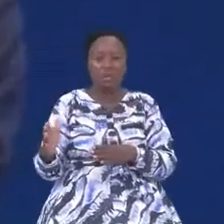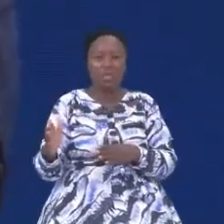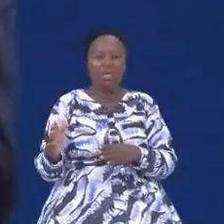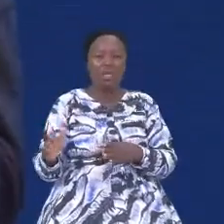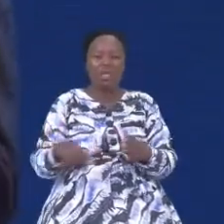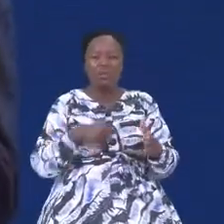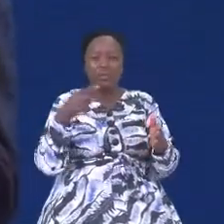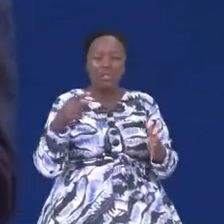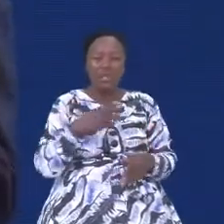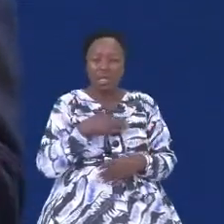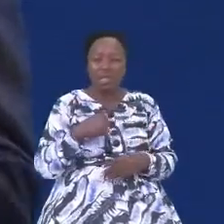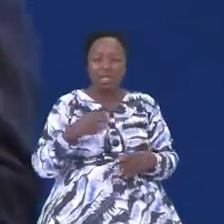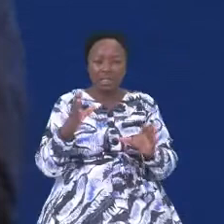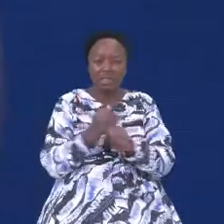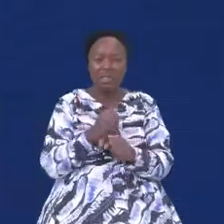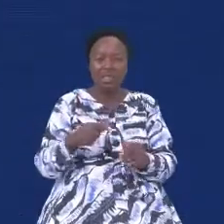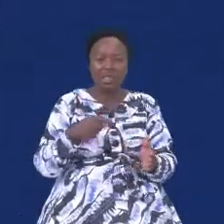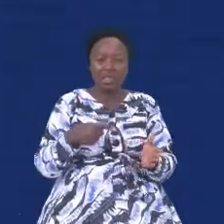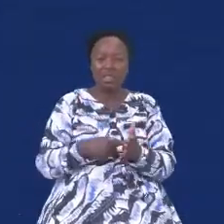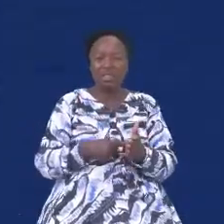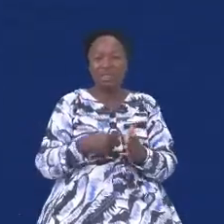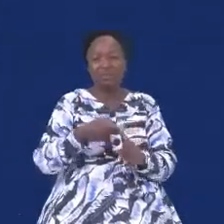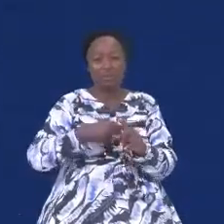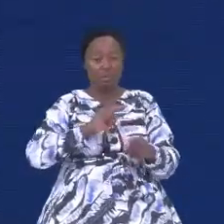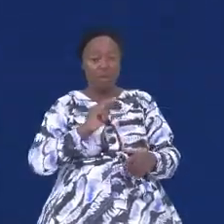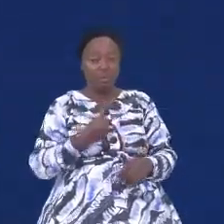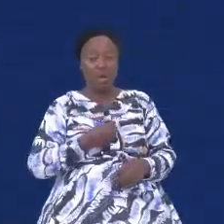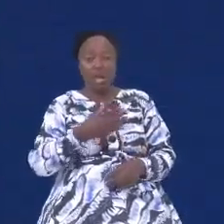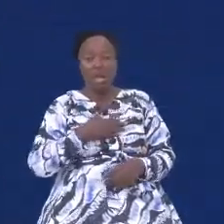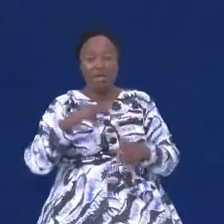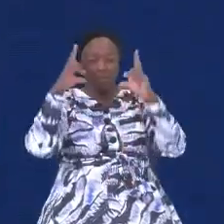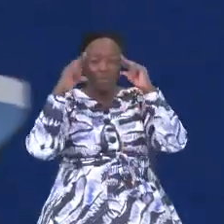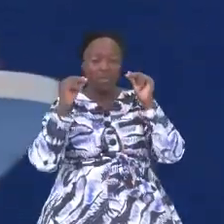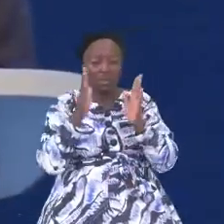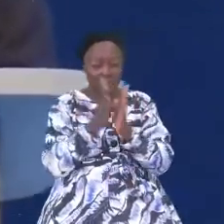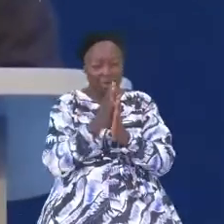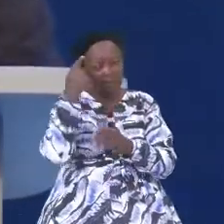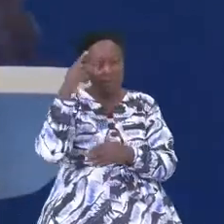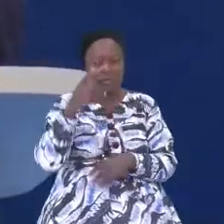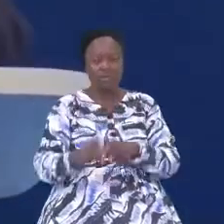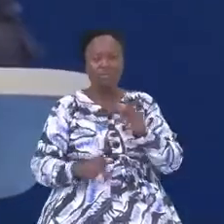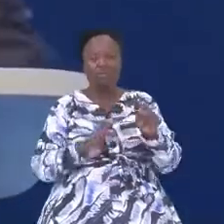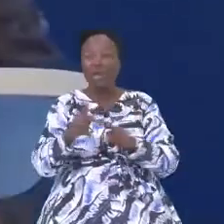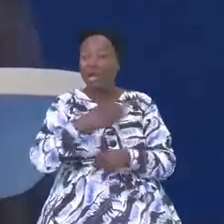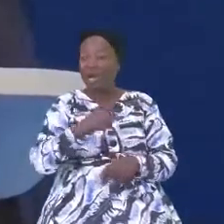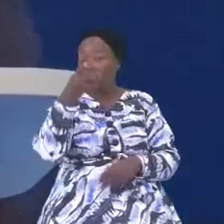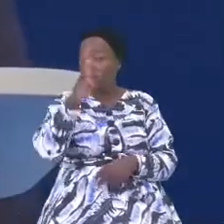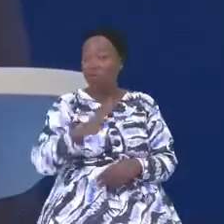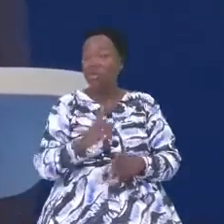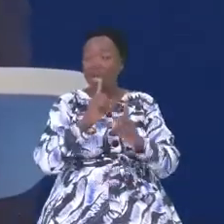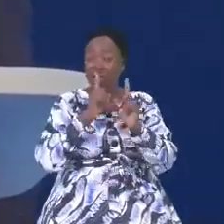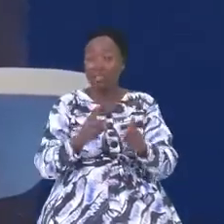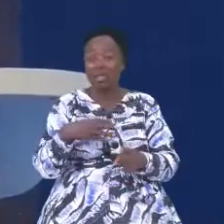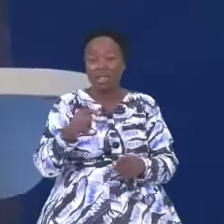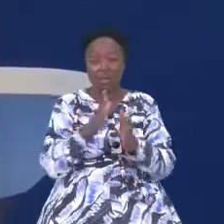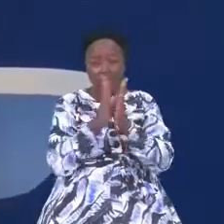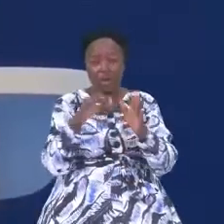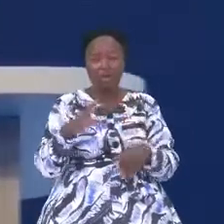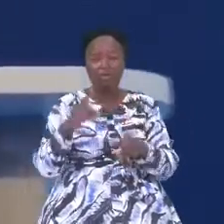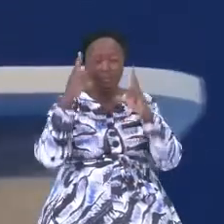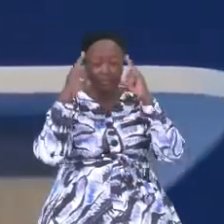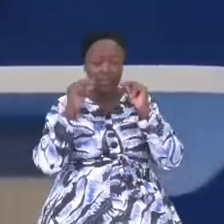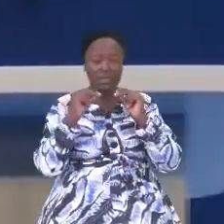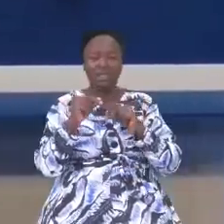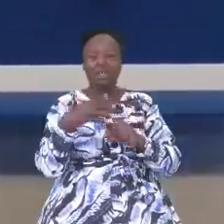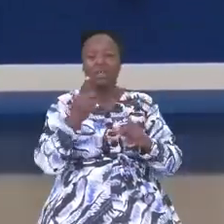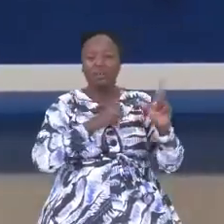serpents from us. And Moses prayed for the people. And God answered the prayer of Moses. The